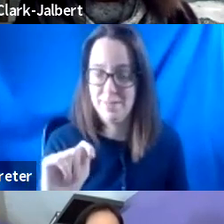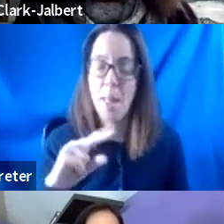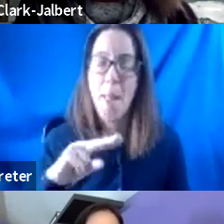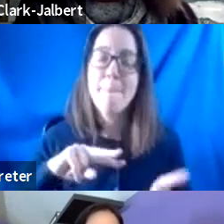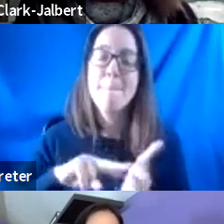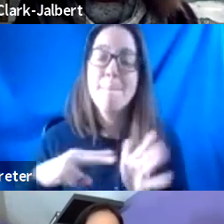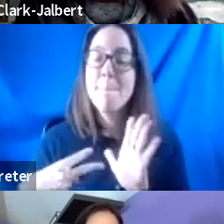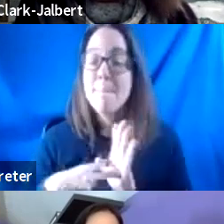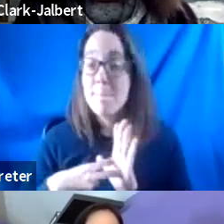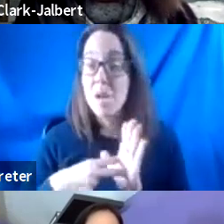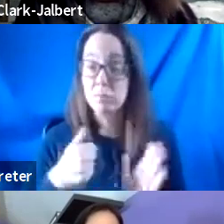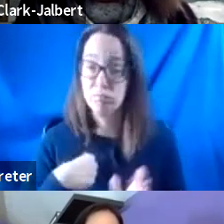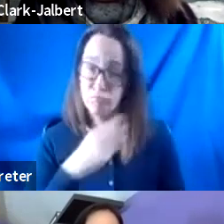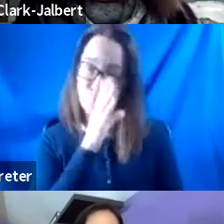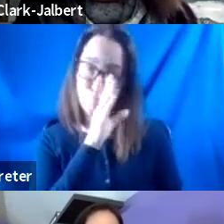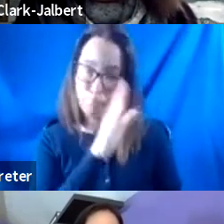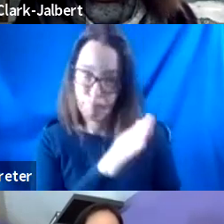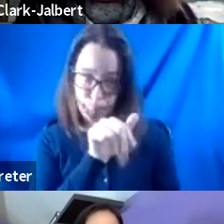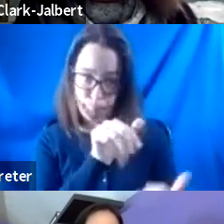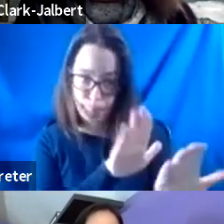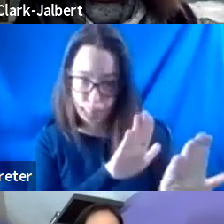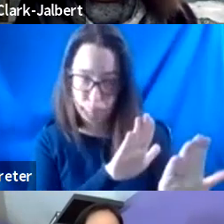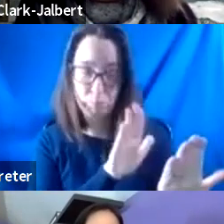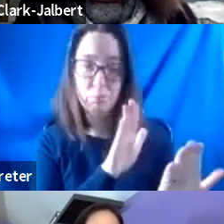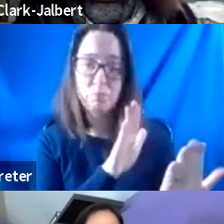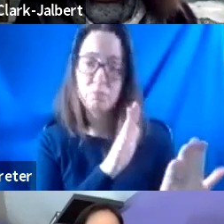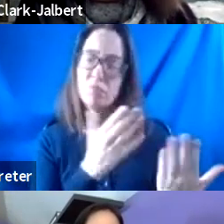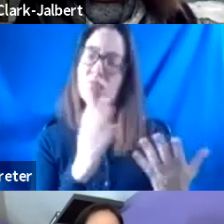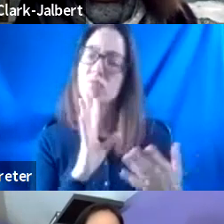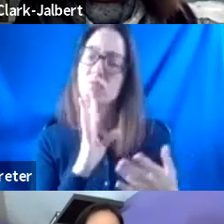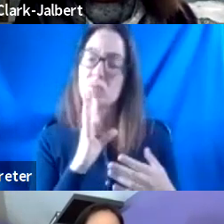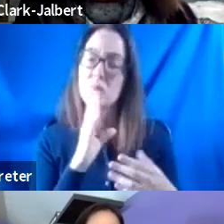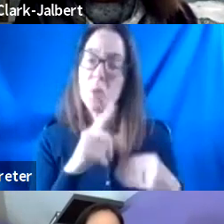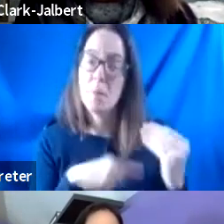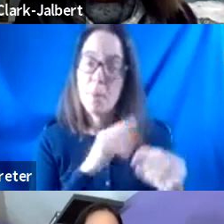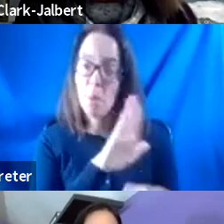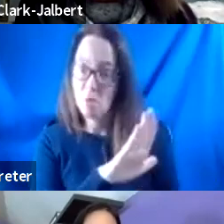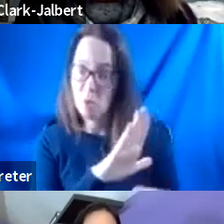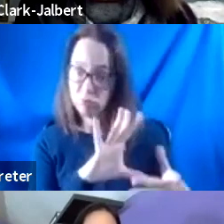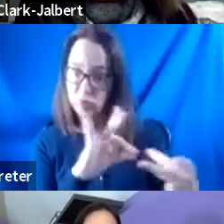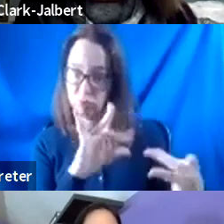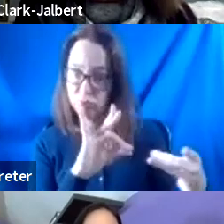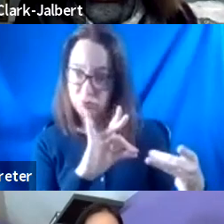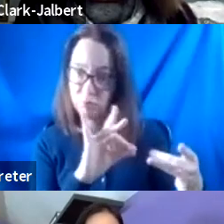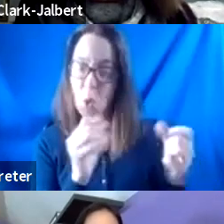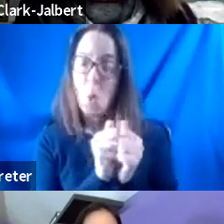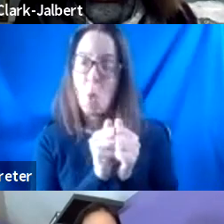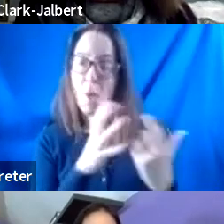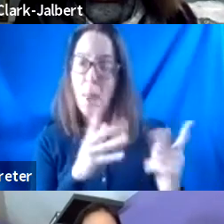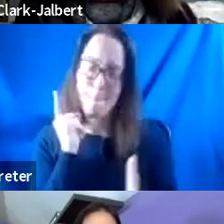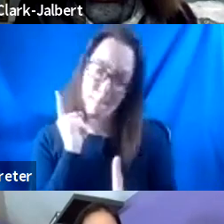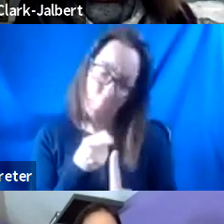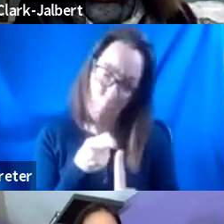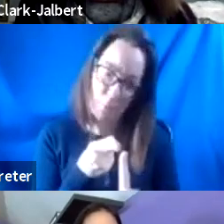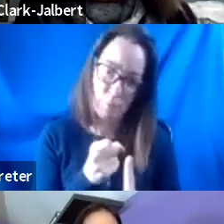address somebody directly and refer to something that they said without actually pointing to what they said. So